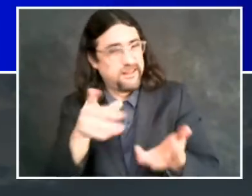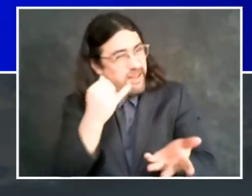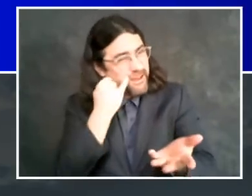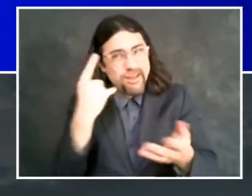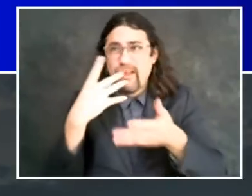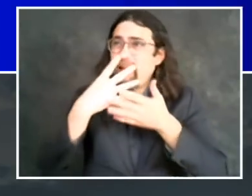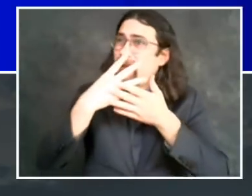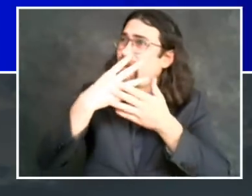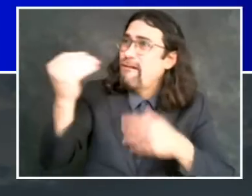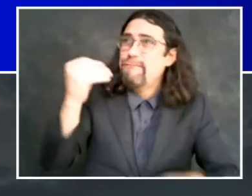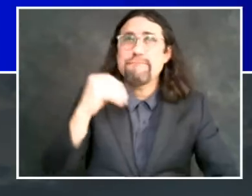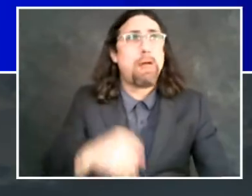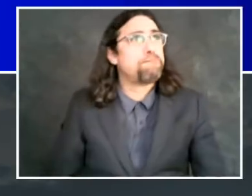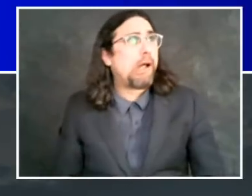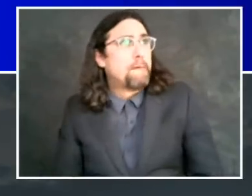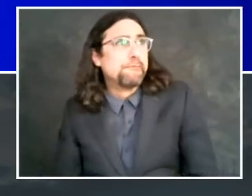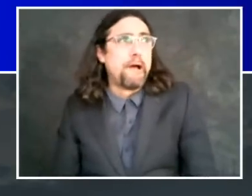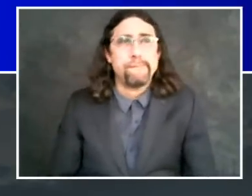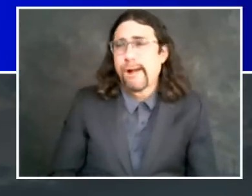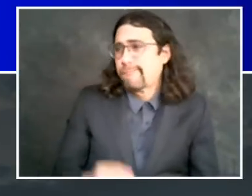those supermarkets, those